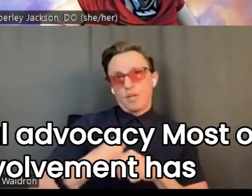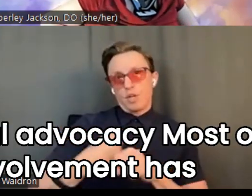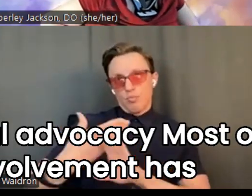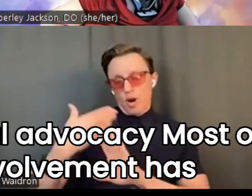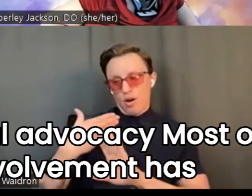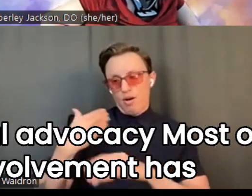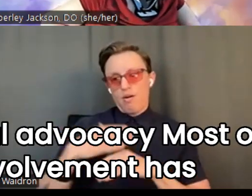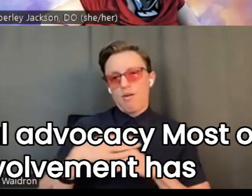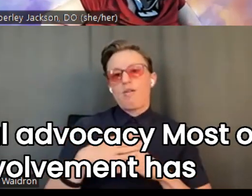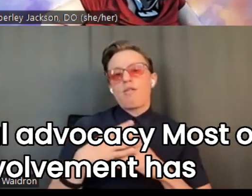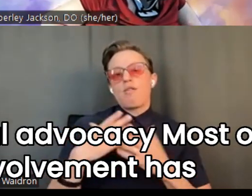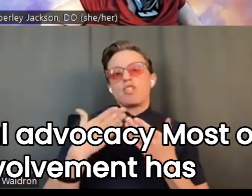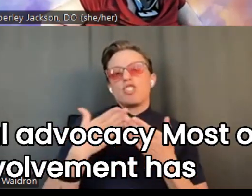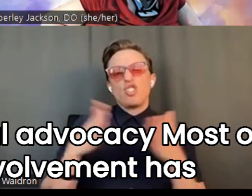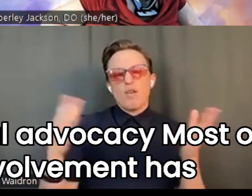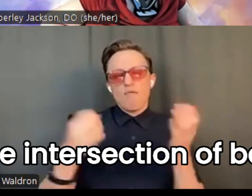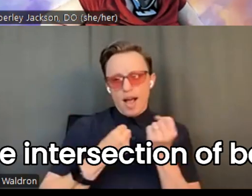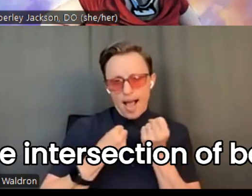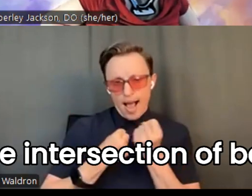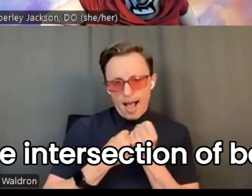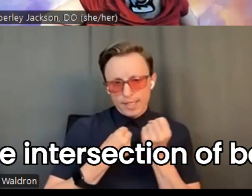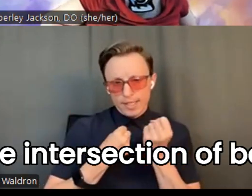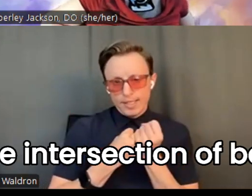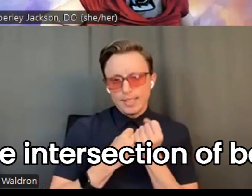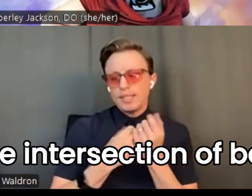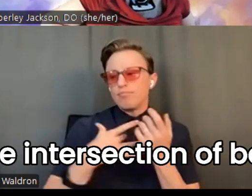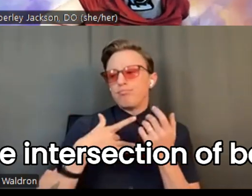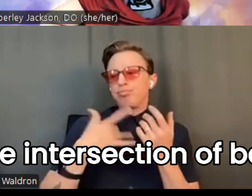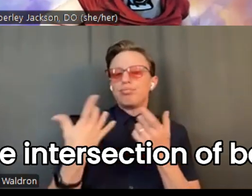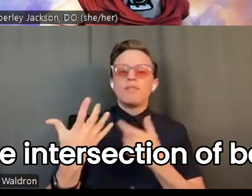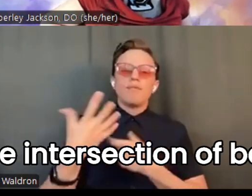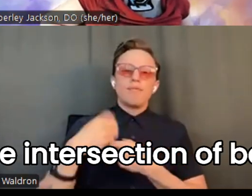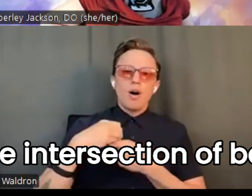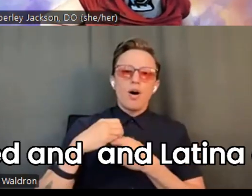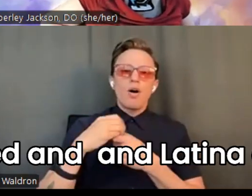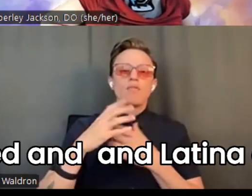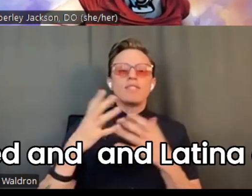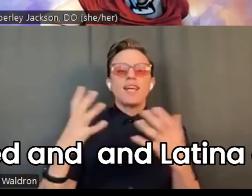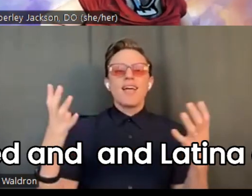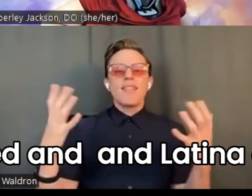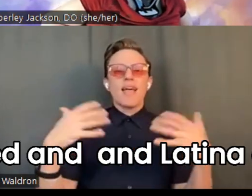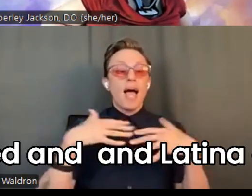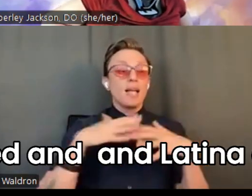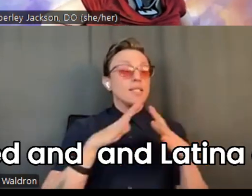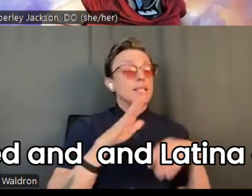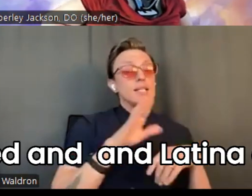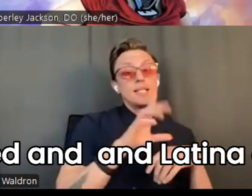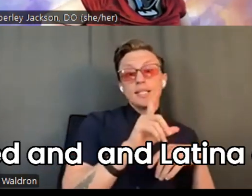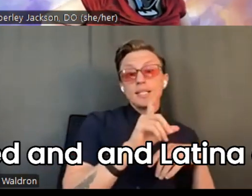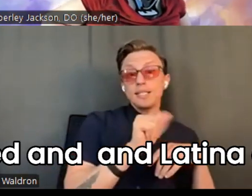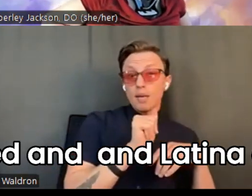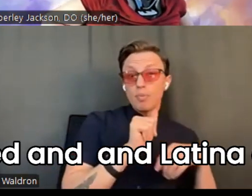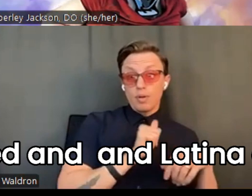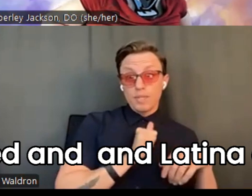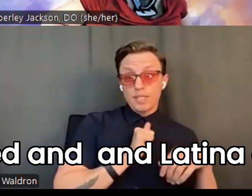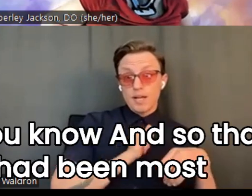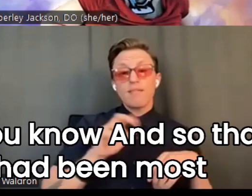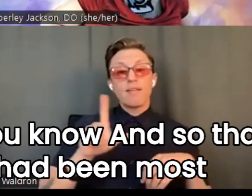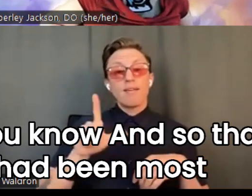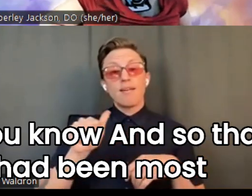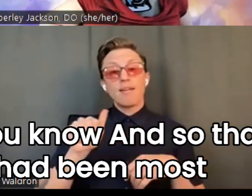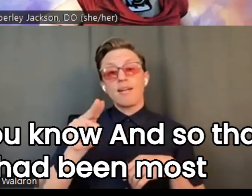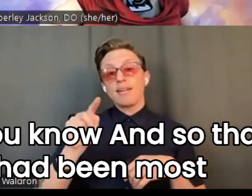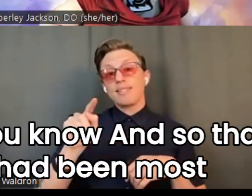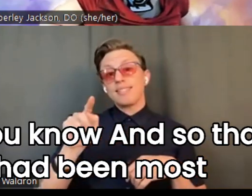just general advocacy, most of my involvement has been at the intersection of being disabled and Latina or